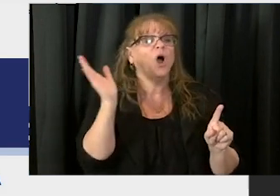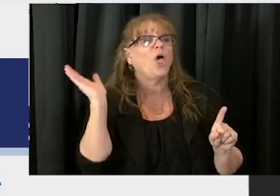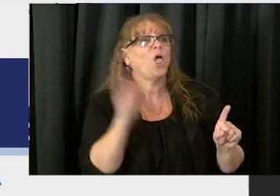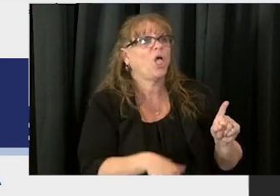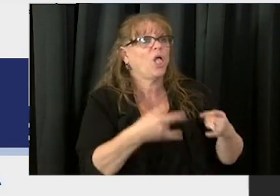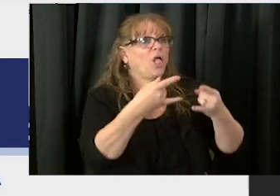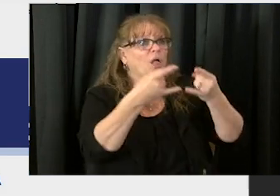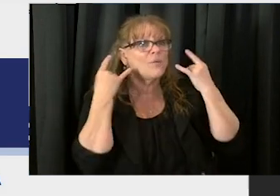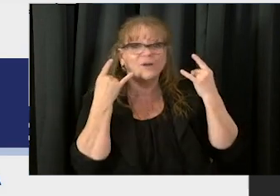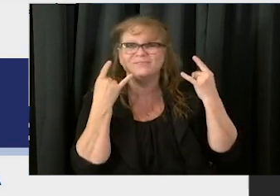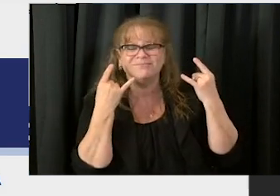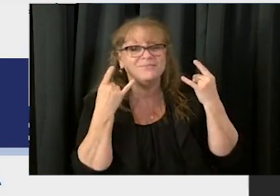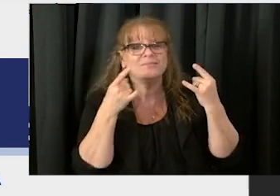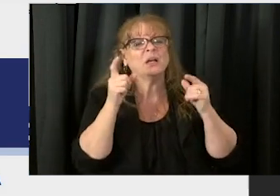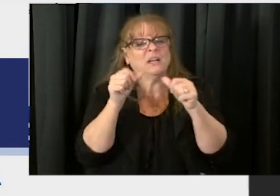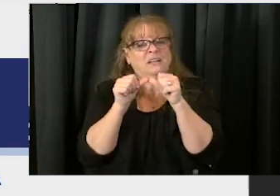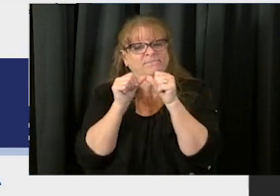way.